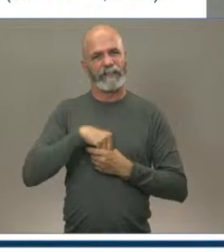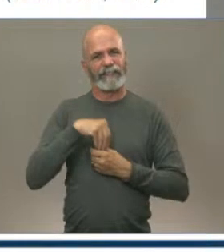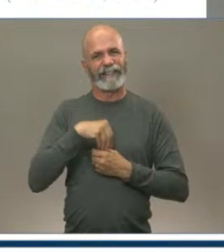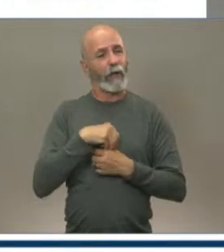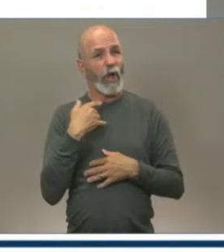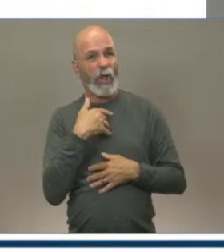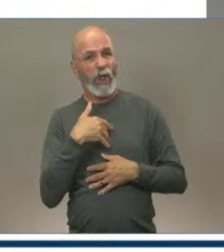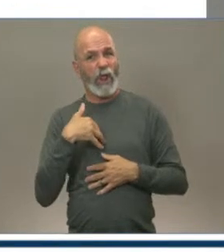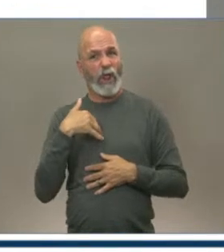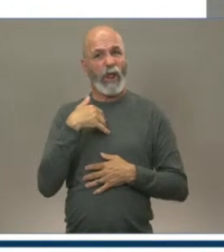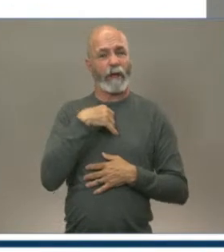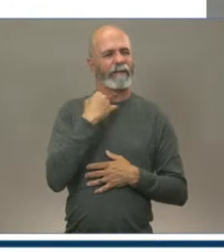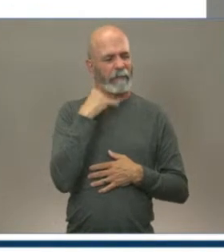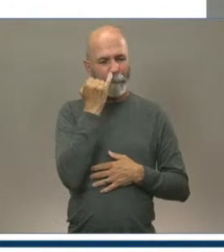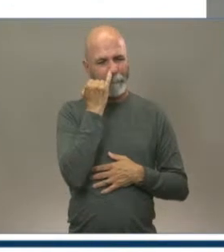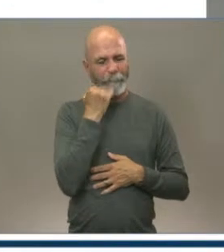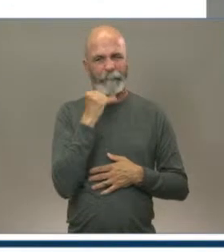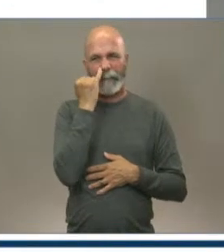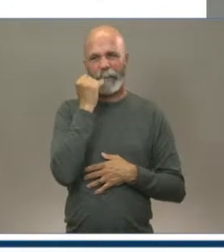COVID-type symptoms.